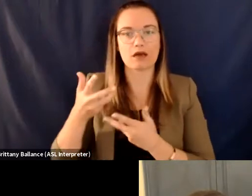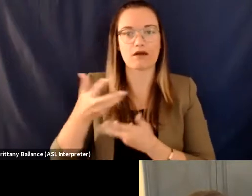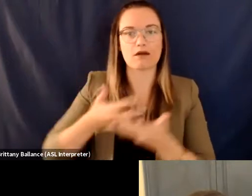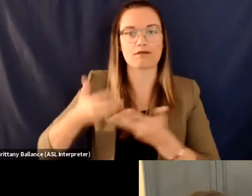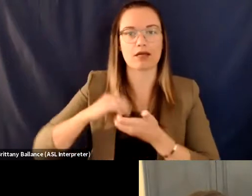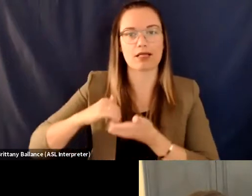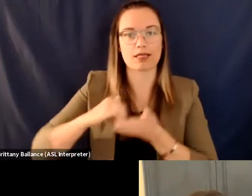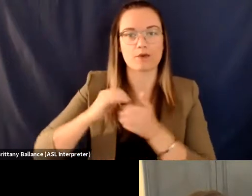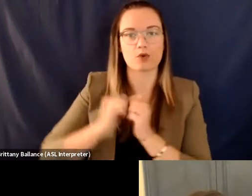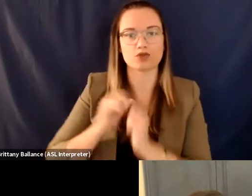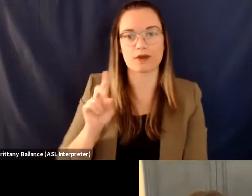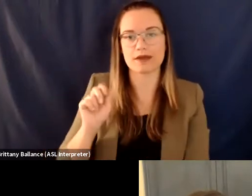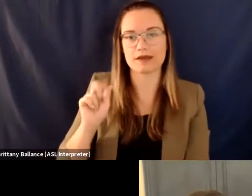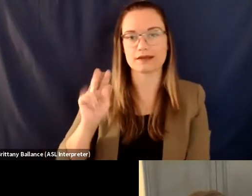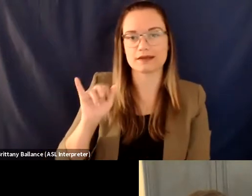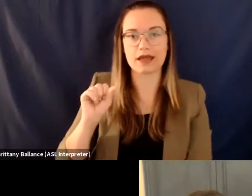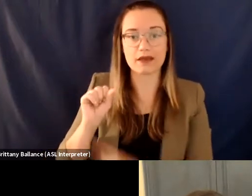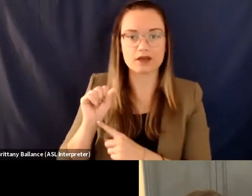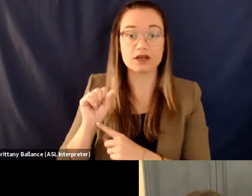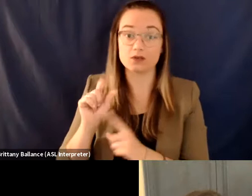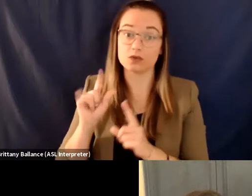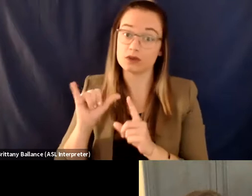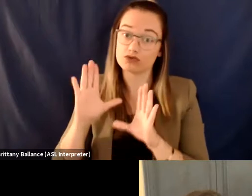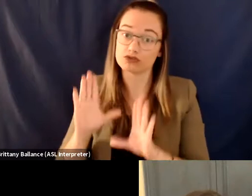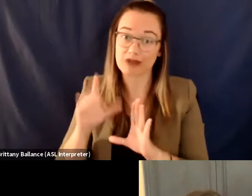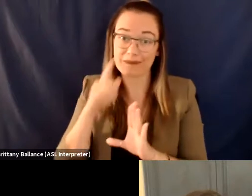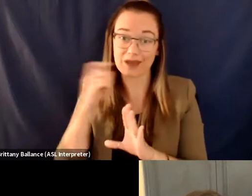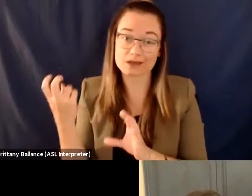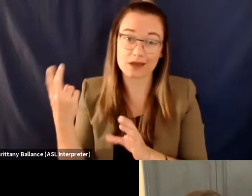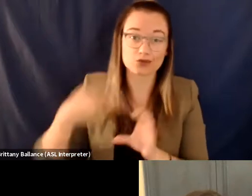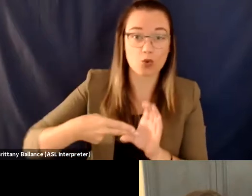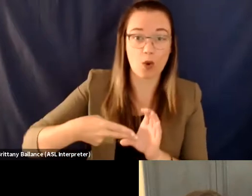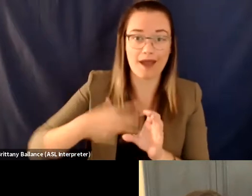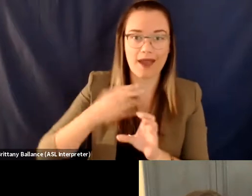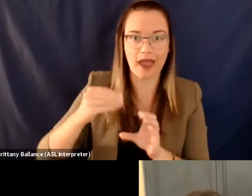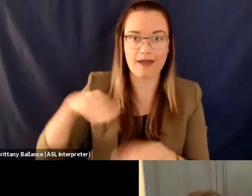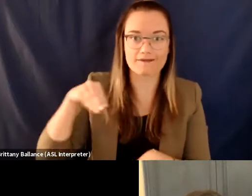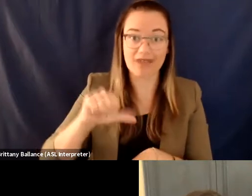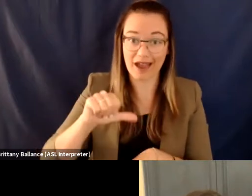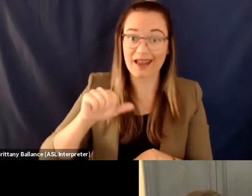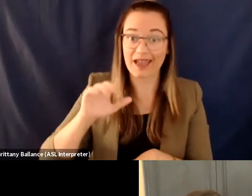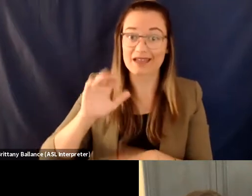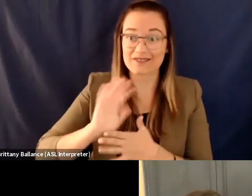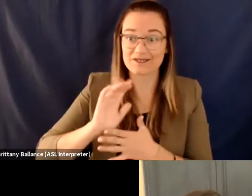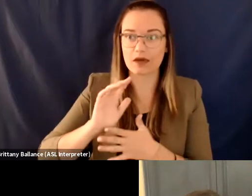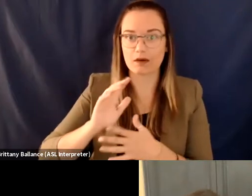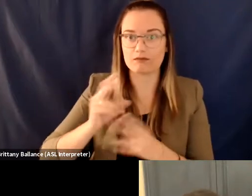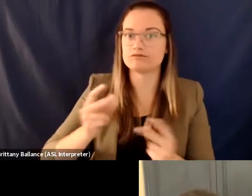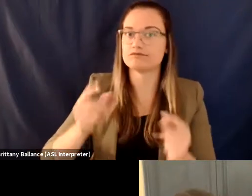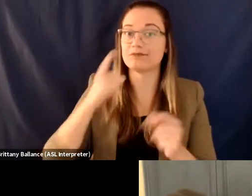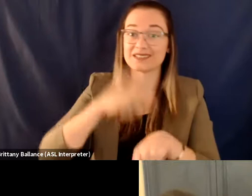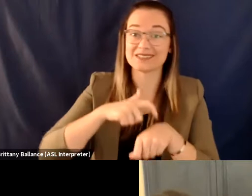Davis, what was so great when we were making the film is that they got on board really quickly and they financed the film really quickly because it was time sensitive. But